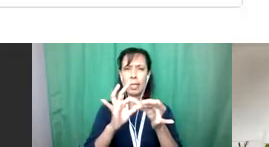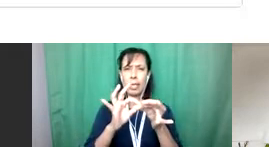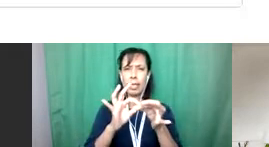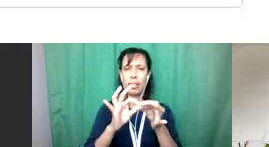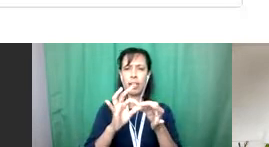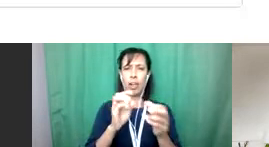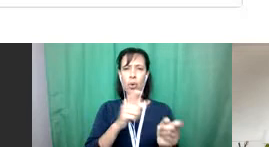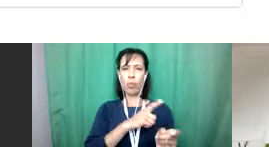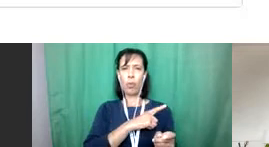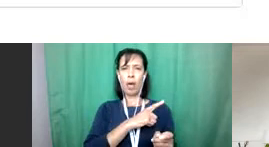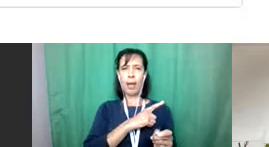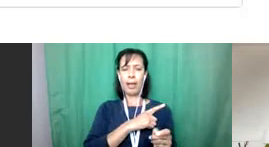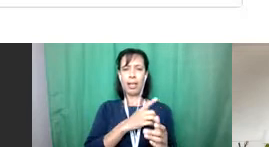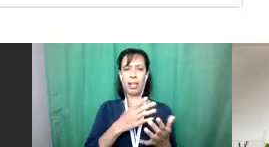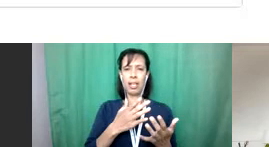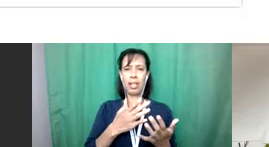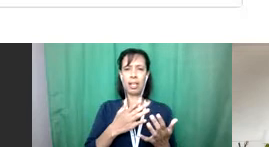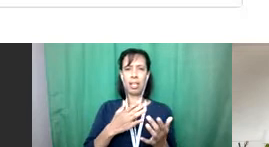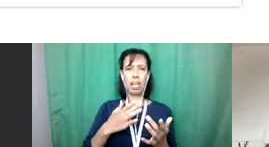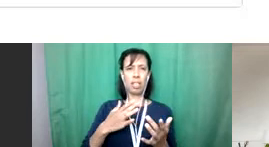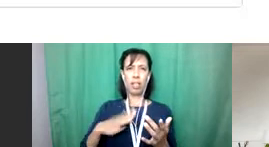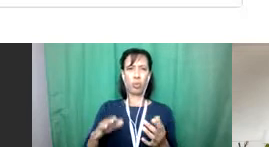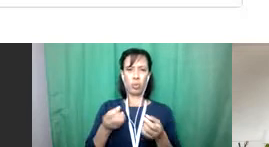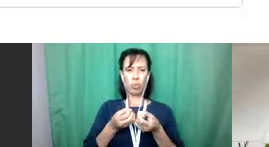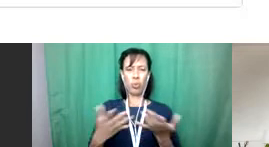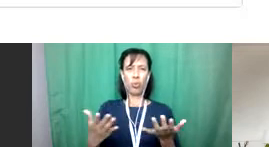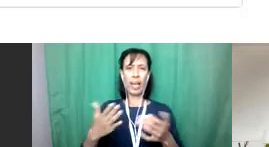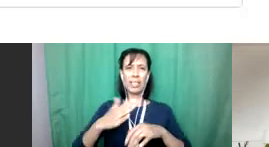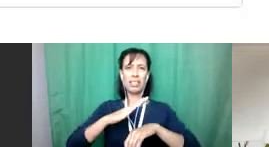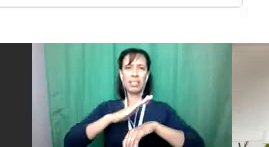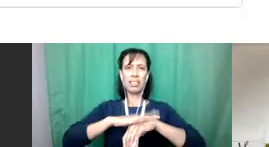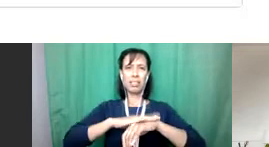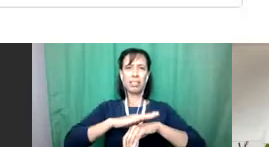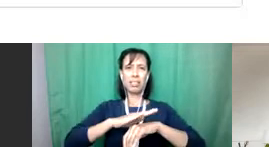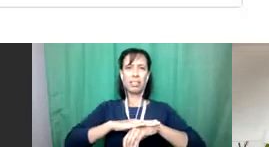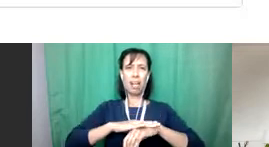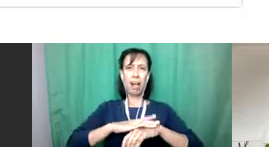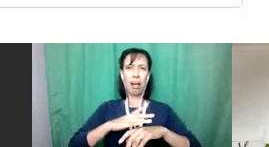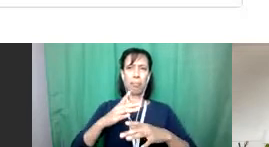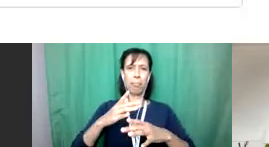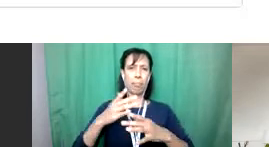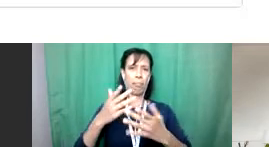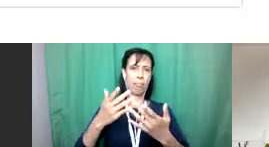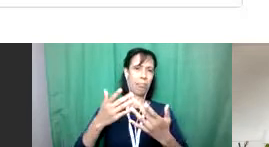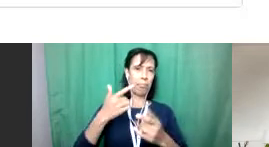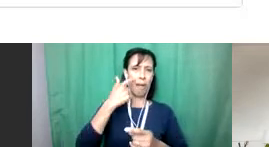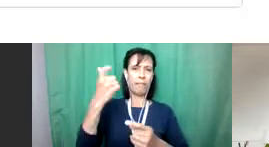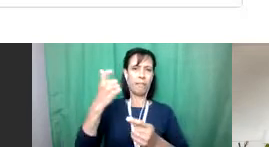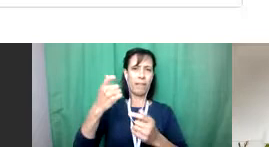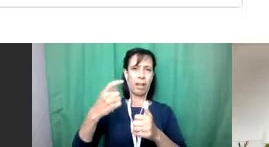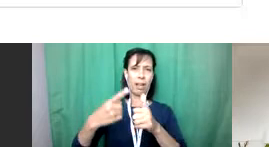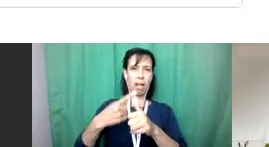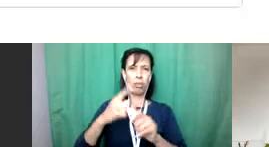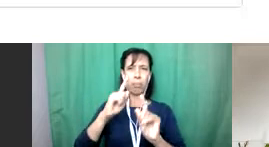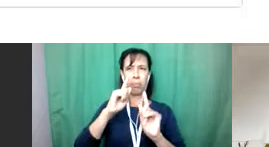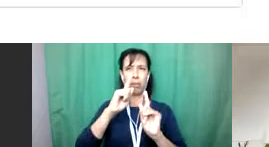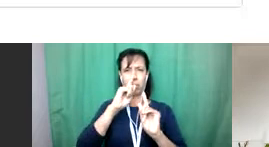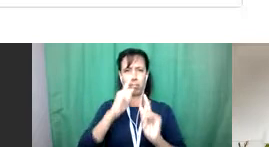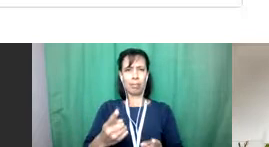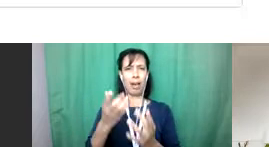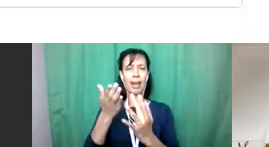journal articles which I then cannot access. That's just really frustrating. I want to find a journal article which I can access